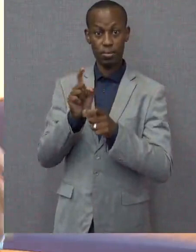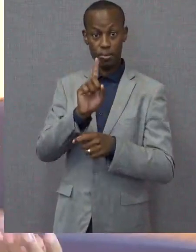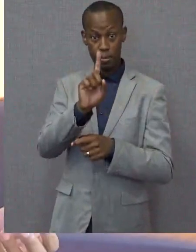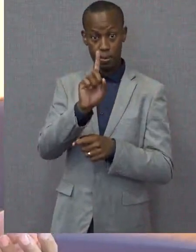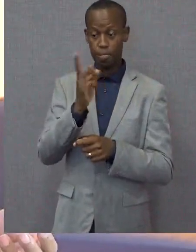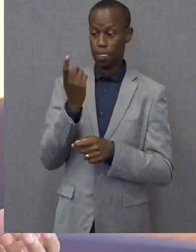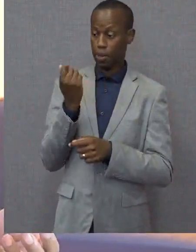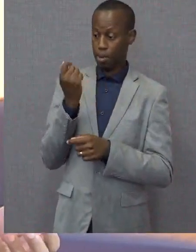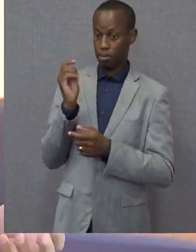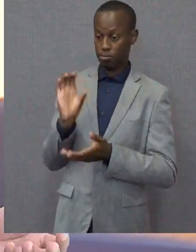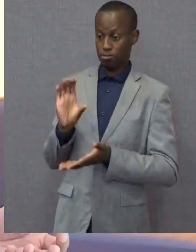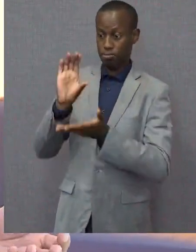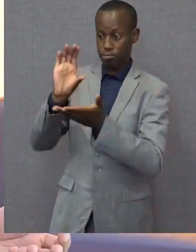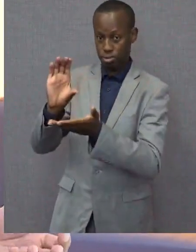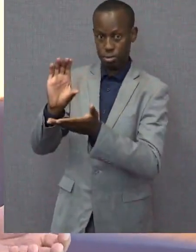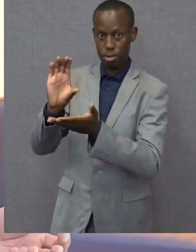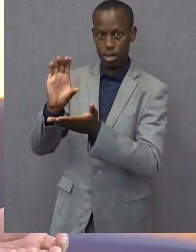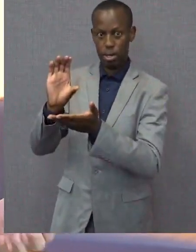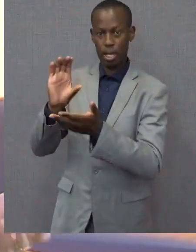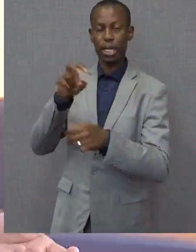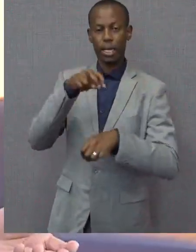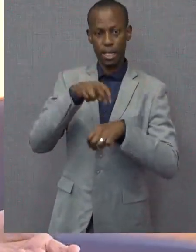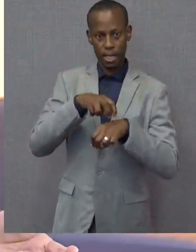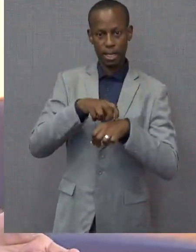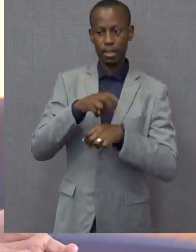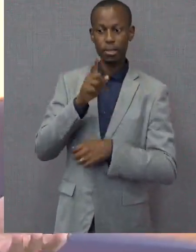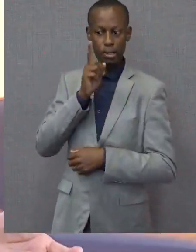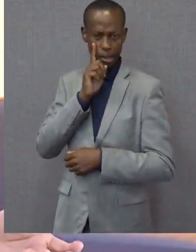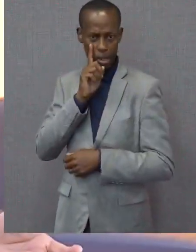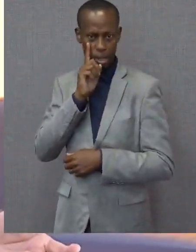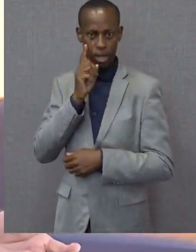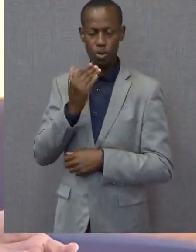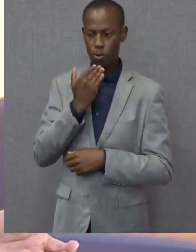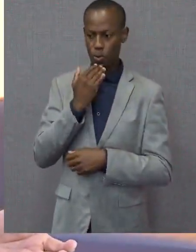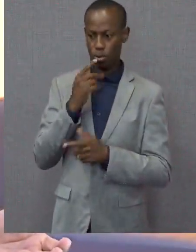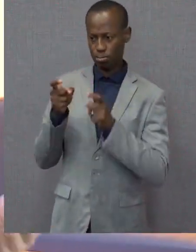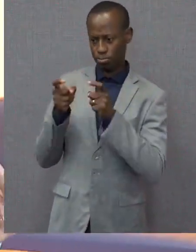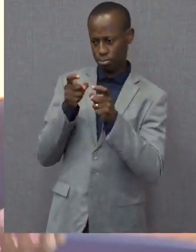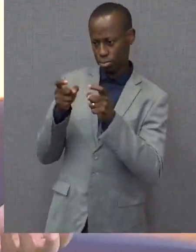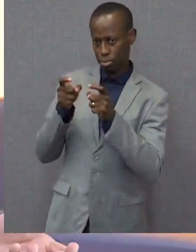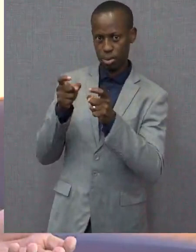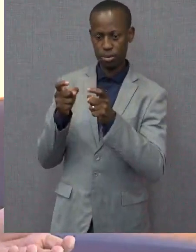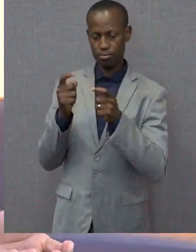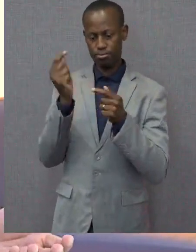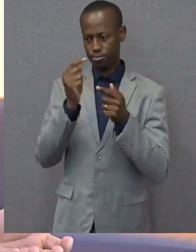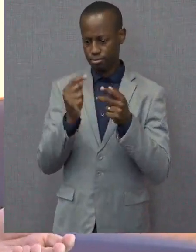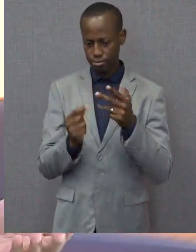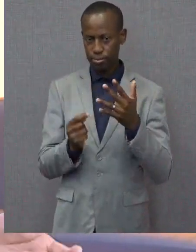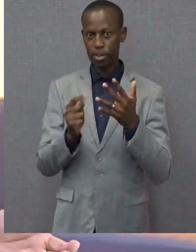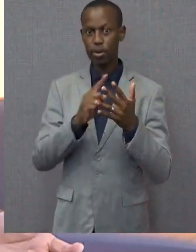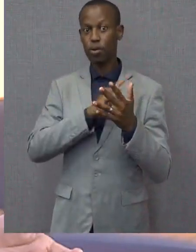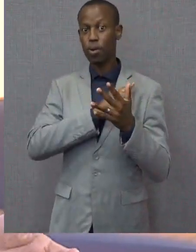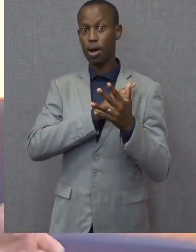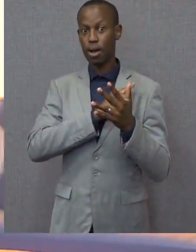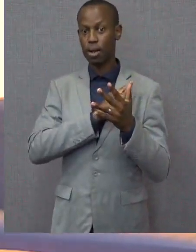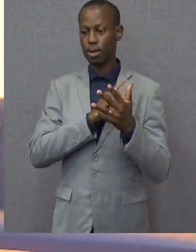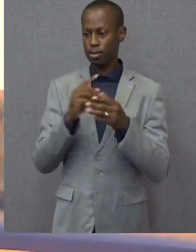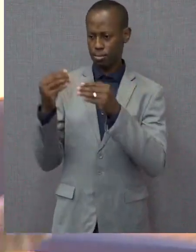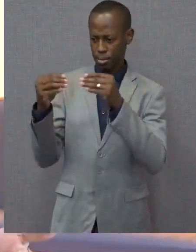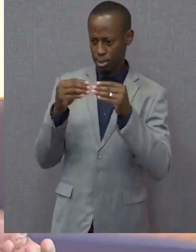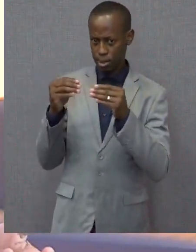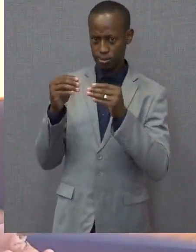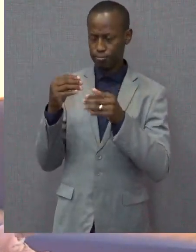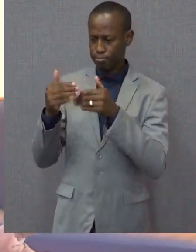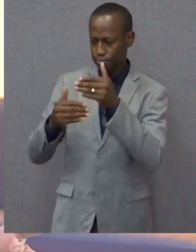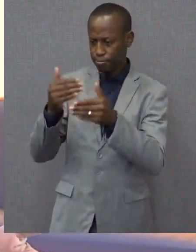is extremely important. For DSD, we want to see the controls put in place in terms of running that business effectively,